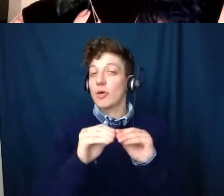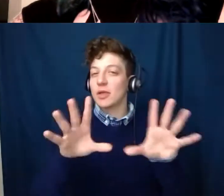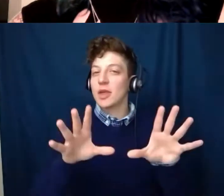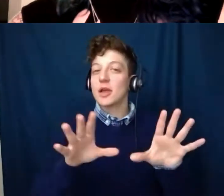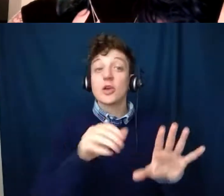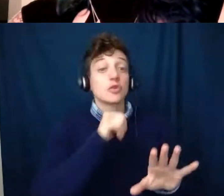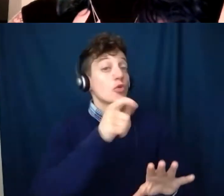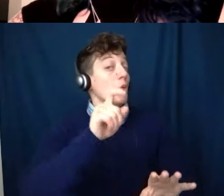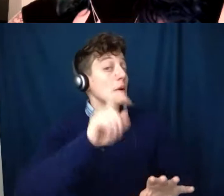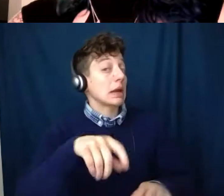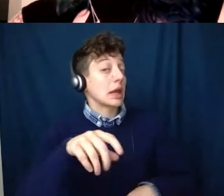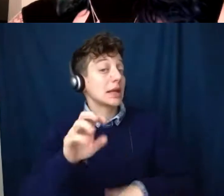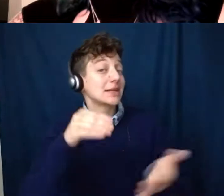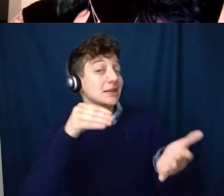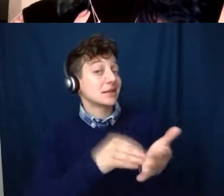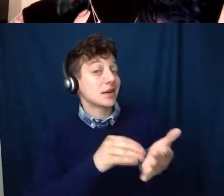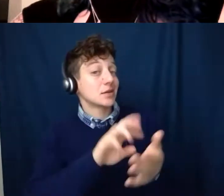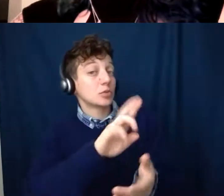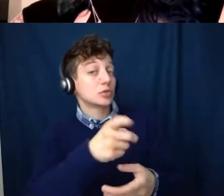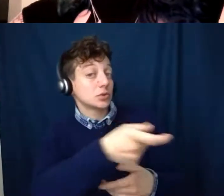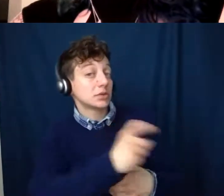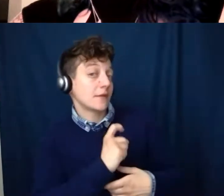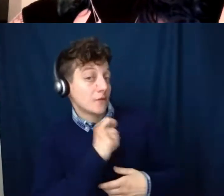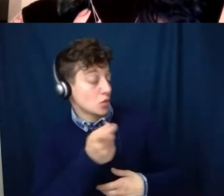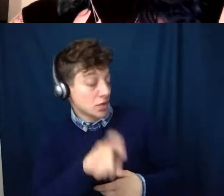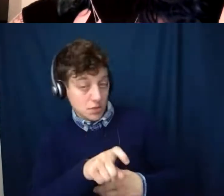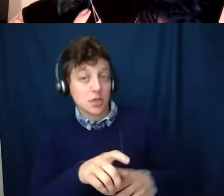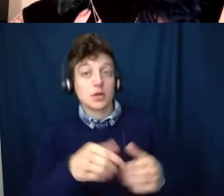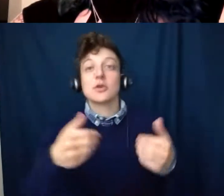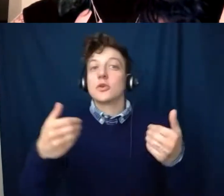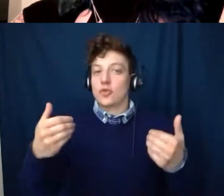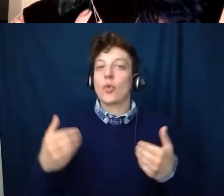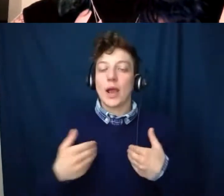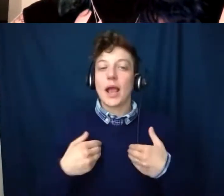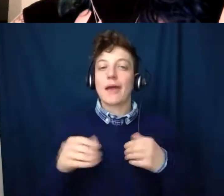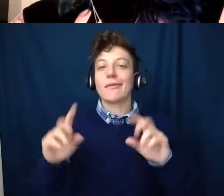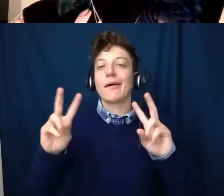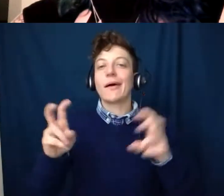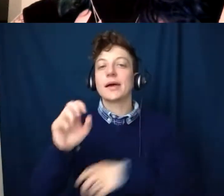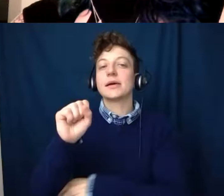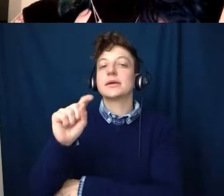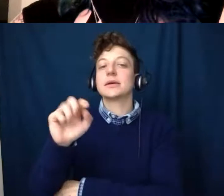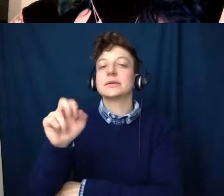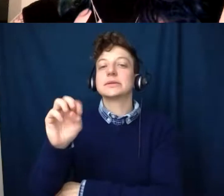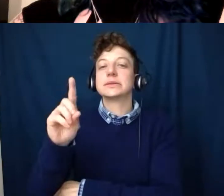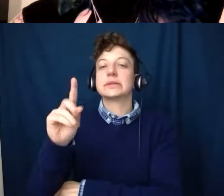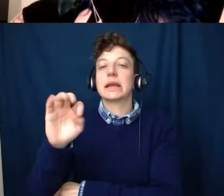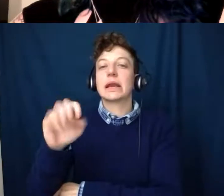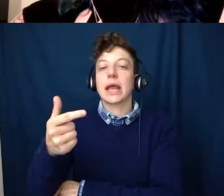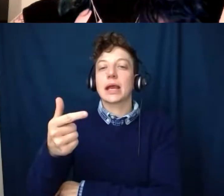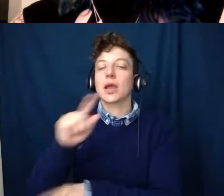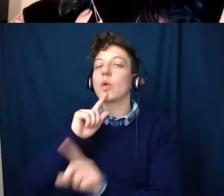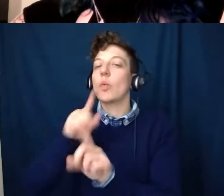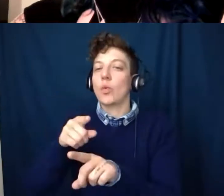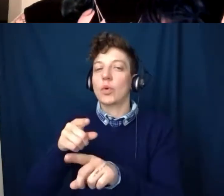need a prescription from a doctor. So because there's a standing order, so the Secretary of Health in Pennsylvania like